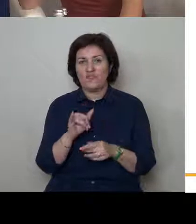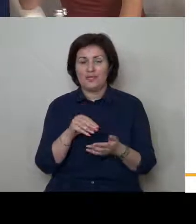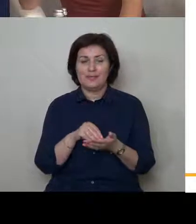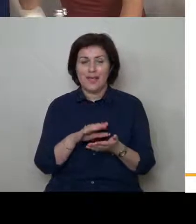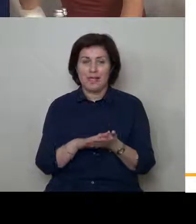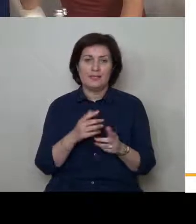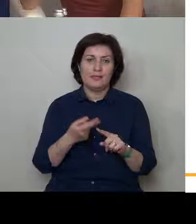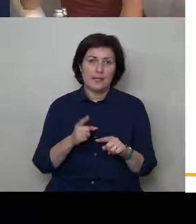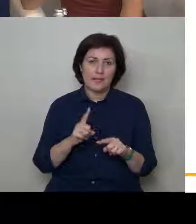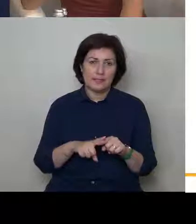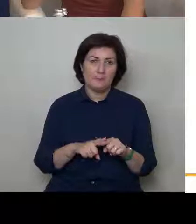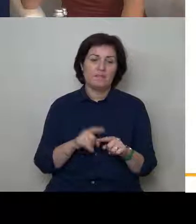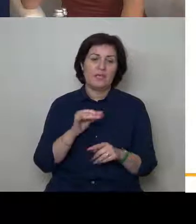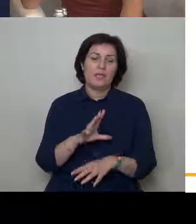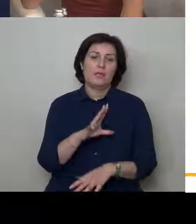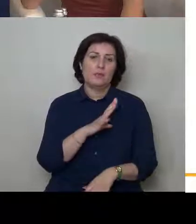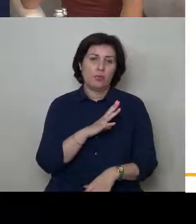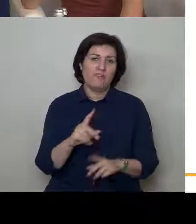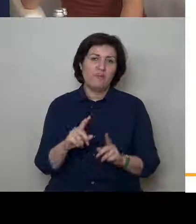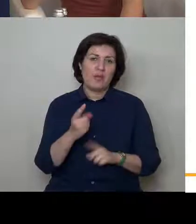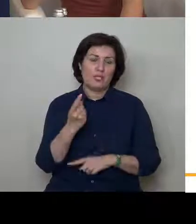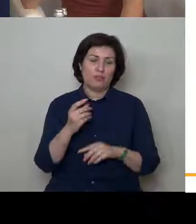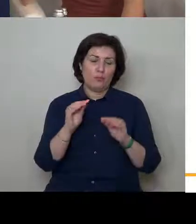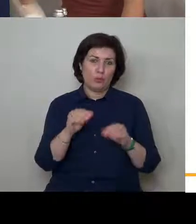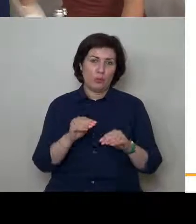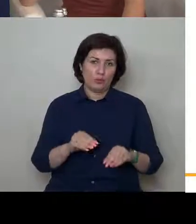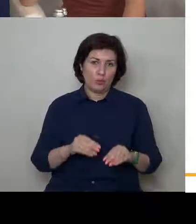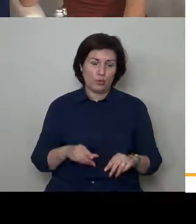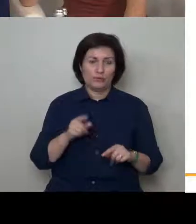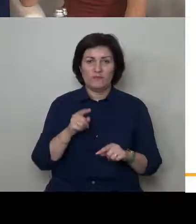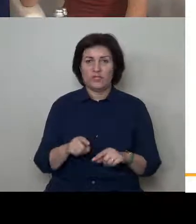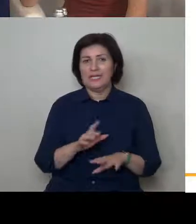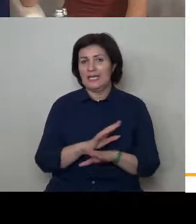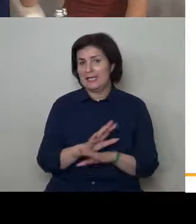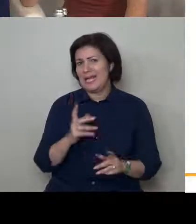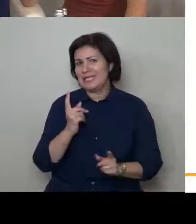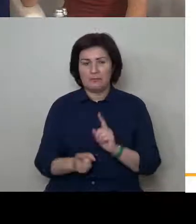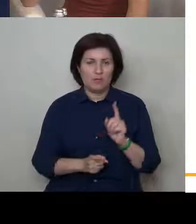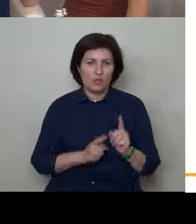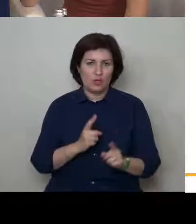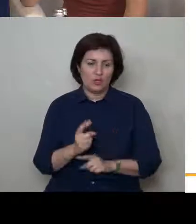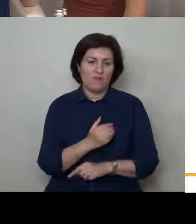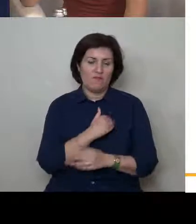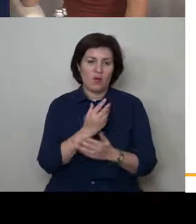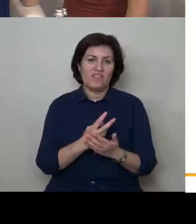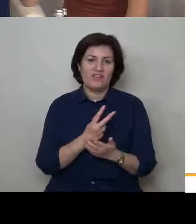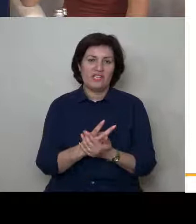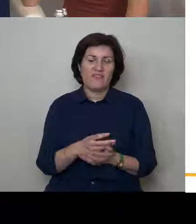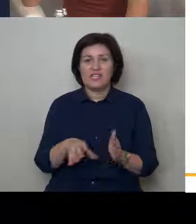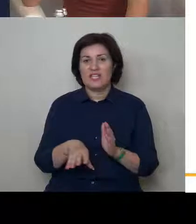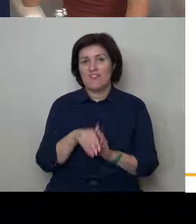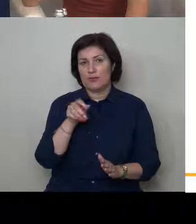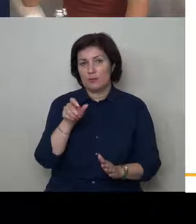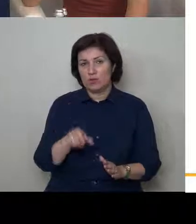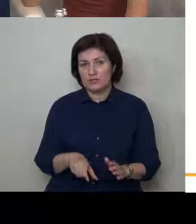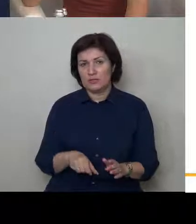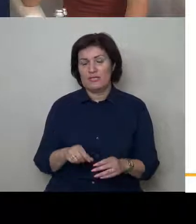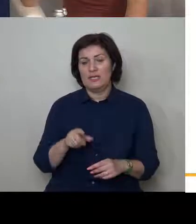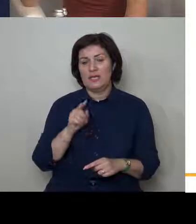same figures that they used to have in the first protocol. So they would not really change